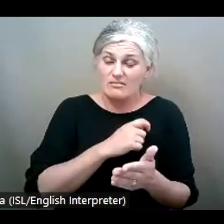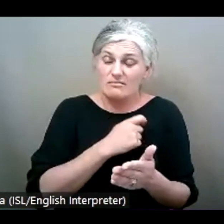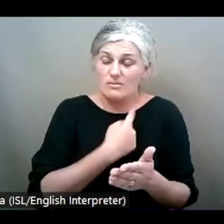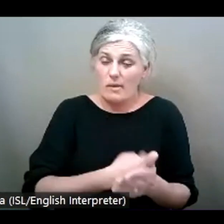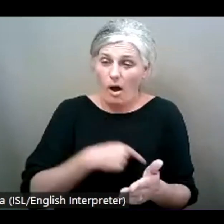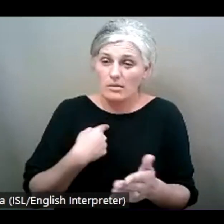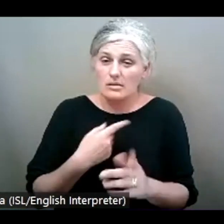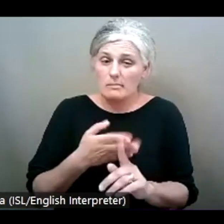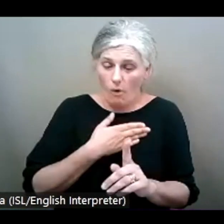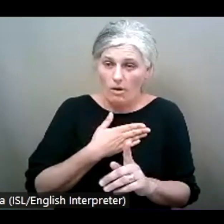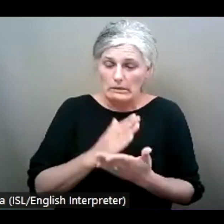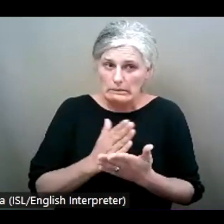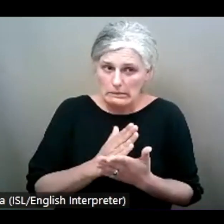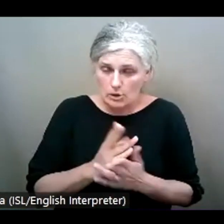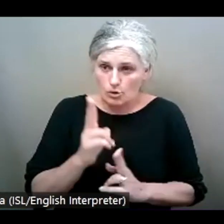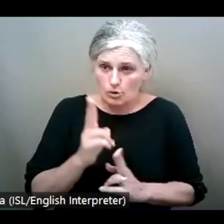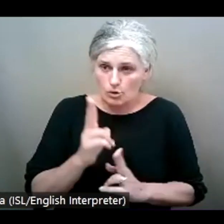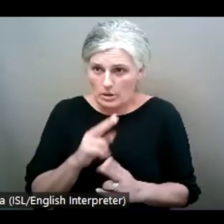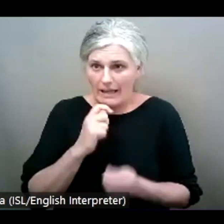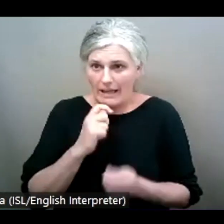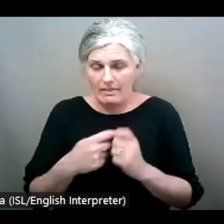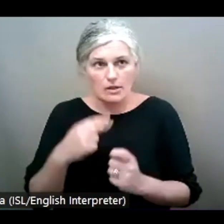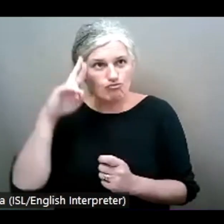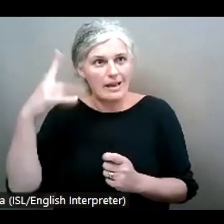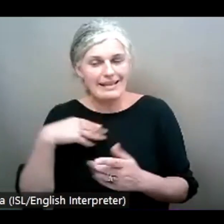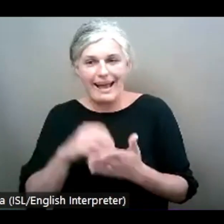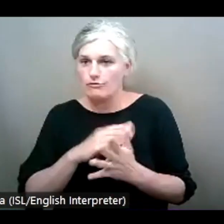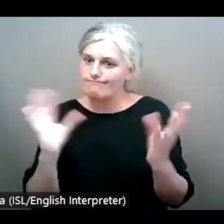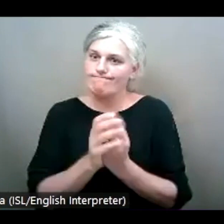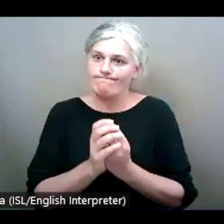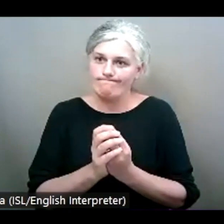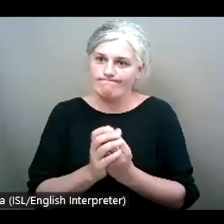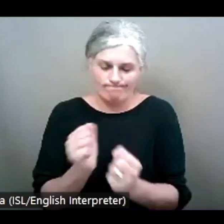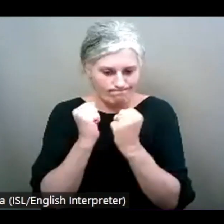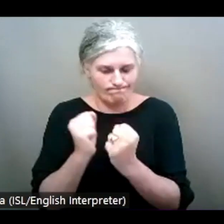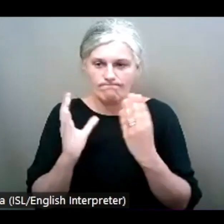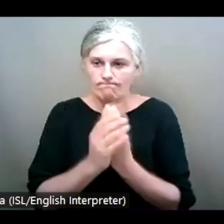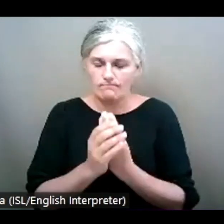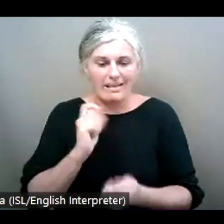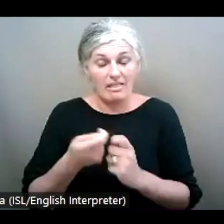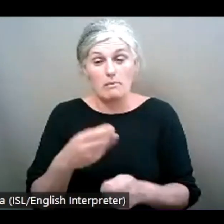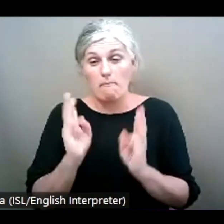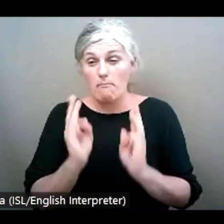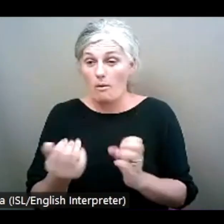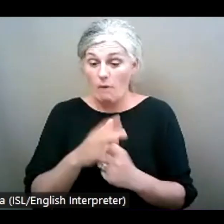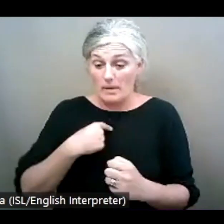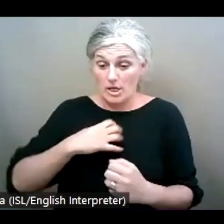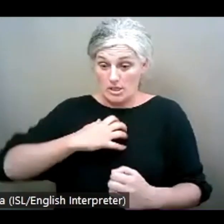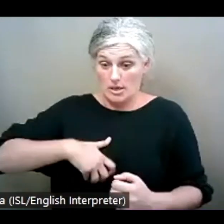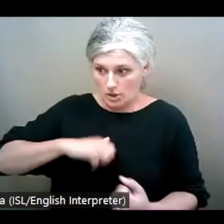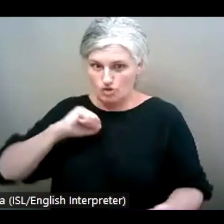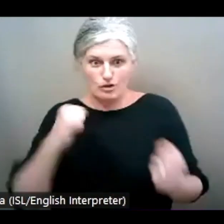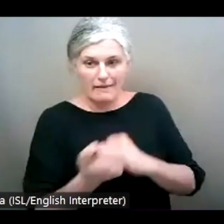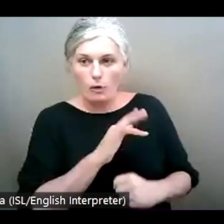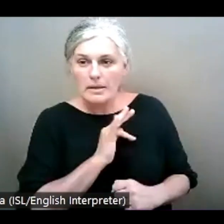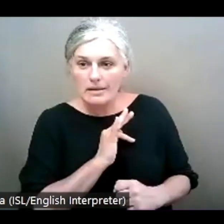well, if I didn't do it, nobody's going to do it. And we have to do it together. And I think you see the real power for me, the real transformation power of the